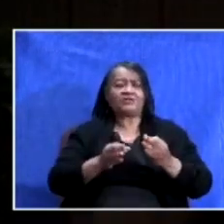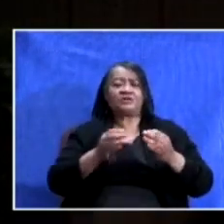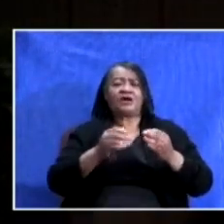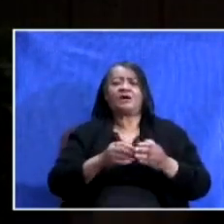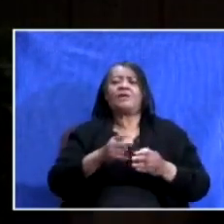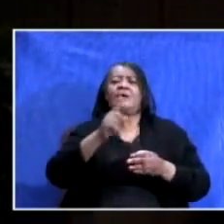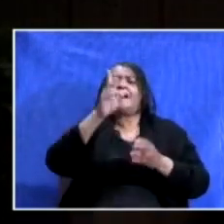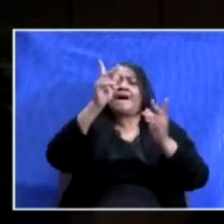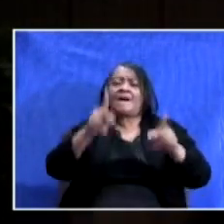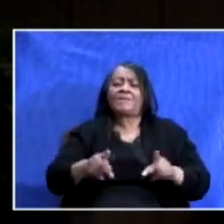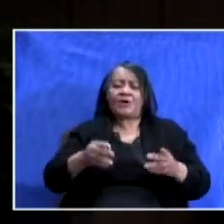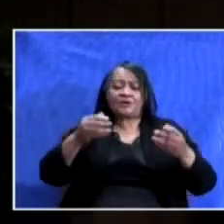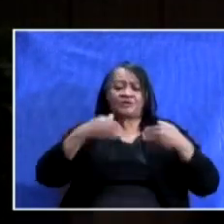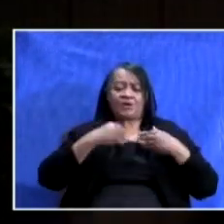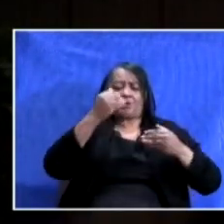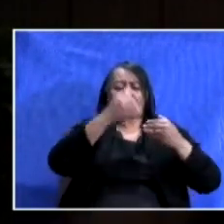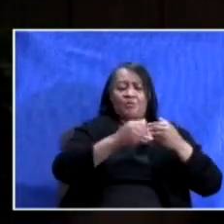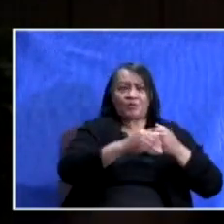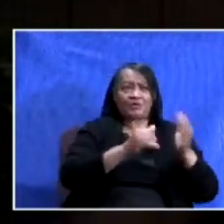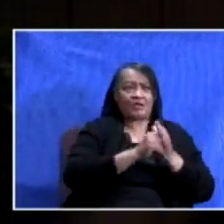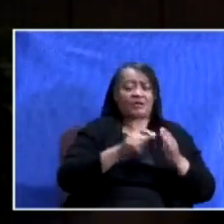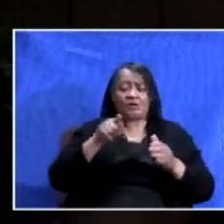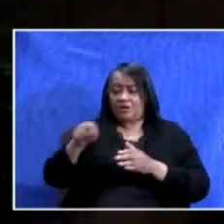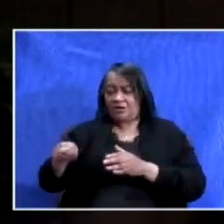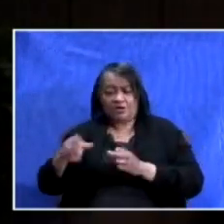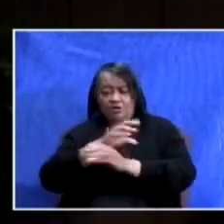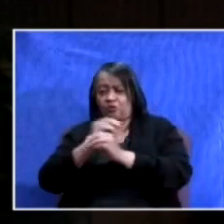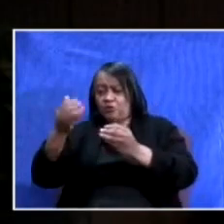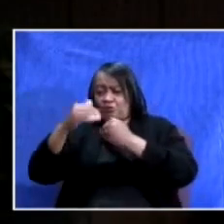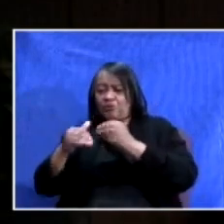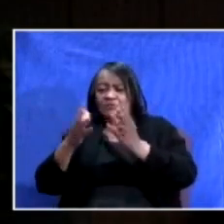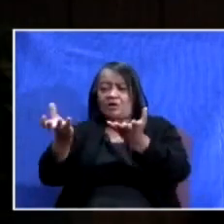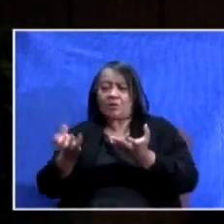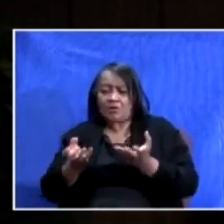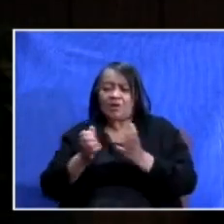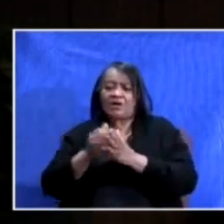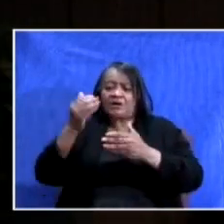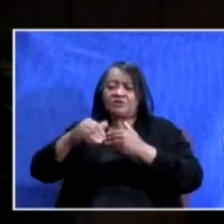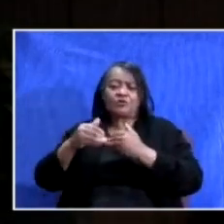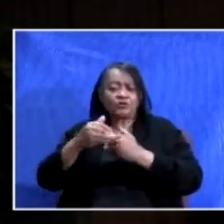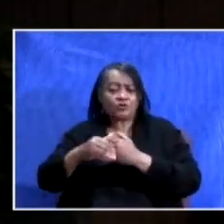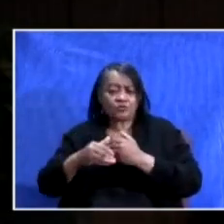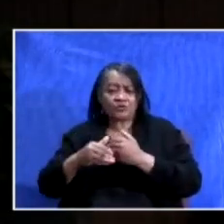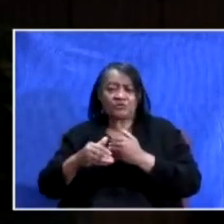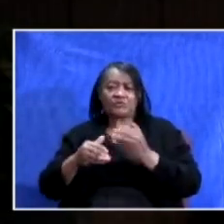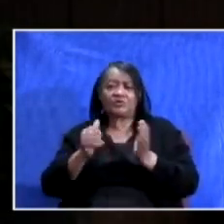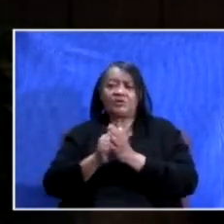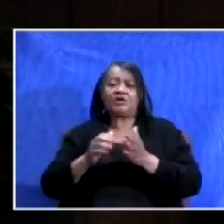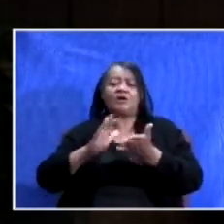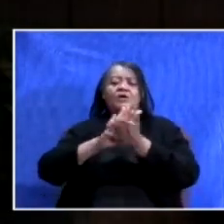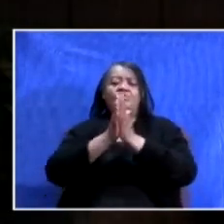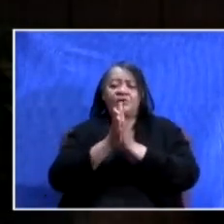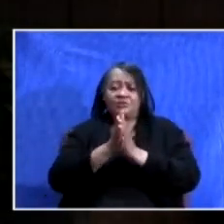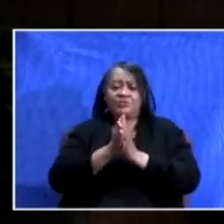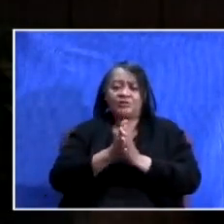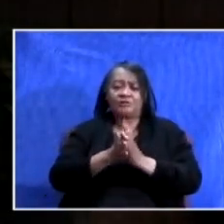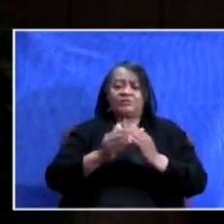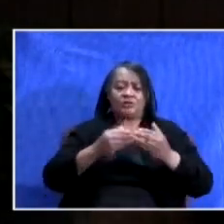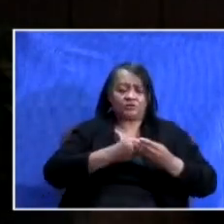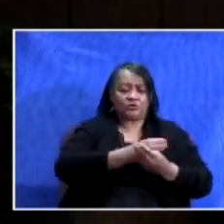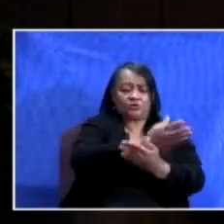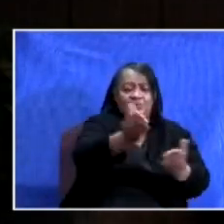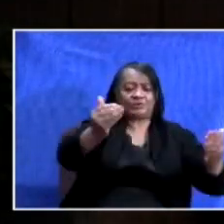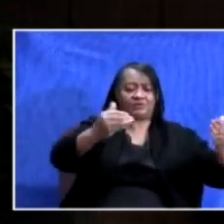Somebody's got bread. He doesn't have bread. He wants the bread to be